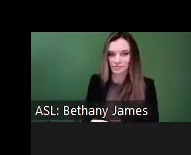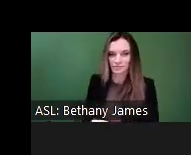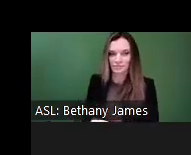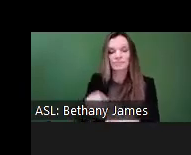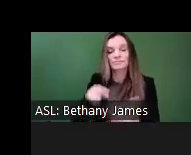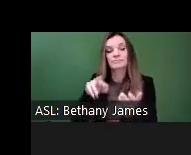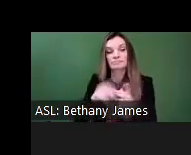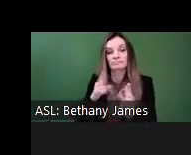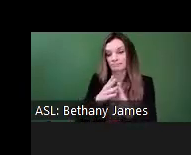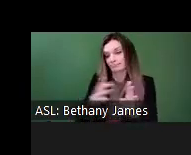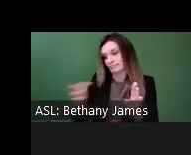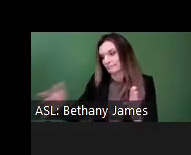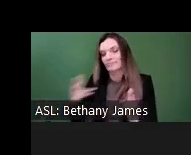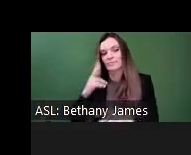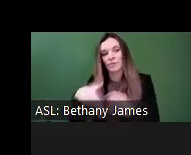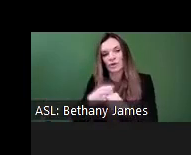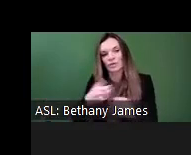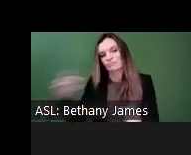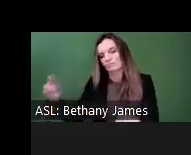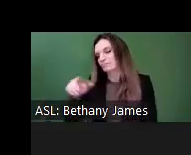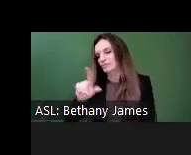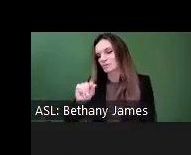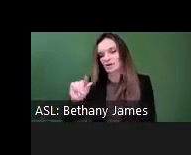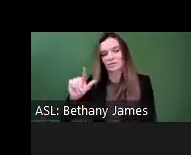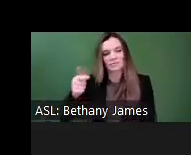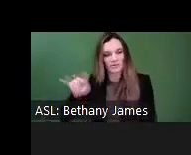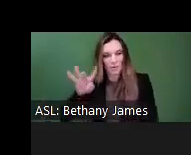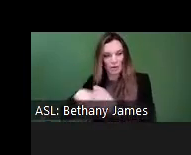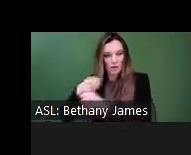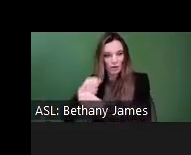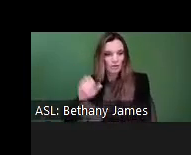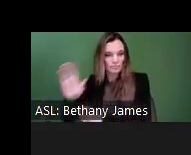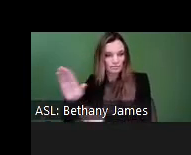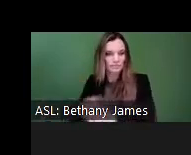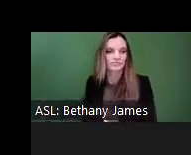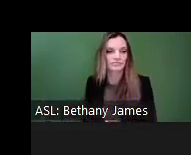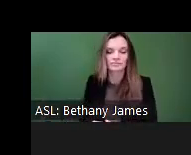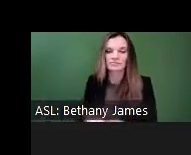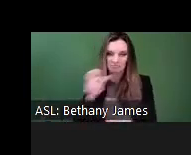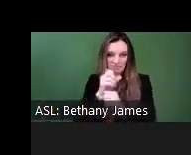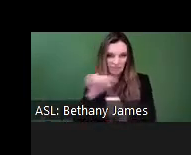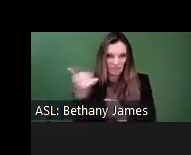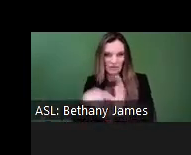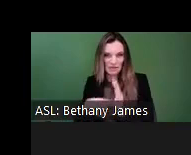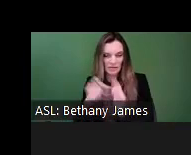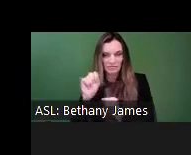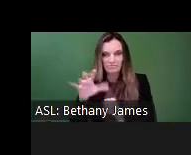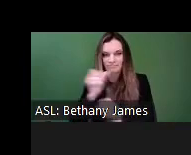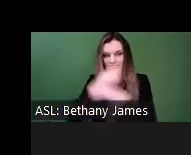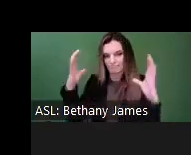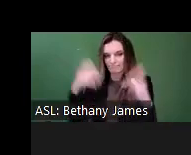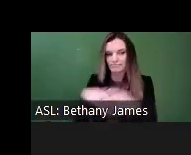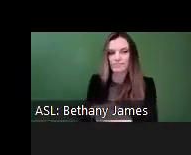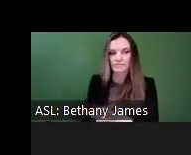2024. In example 22, let's assume Jim has 2 felony convictions in